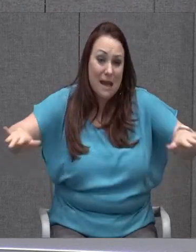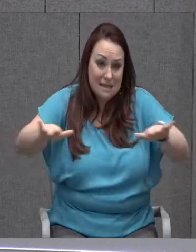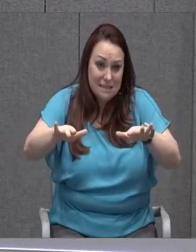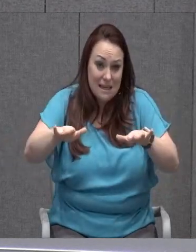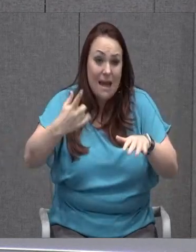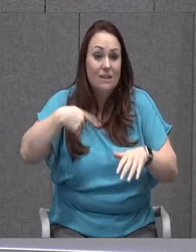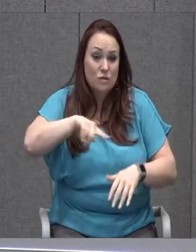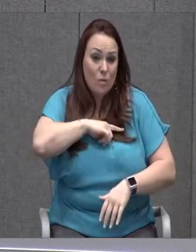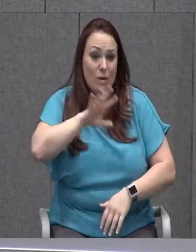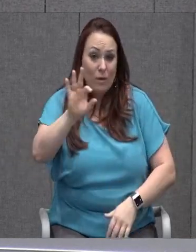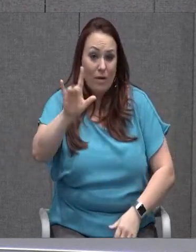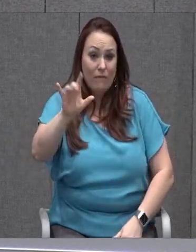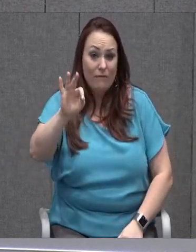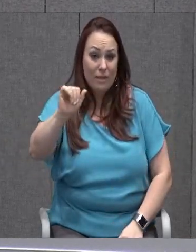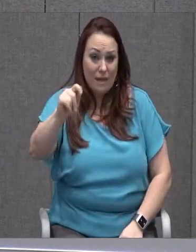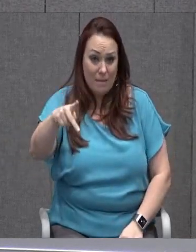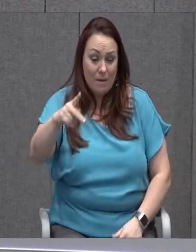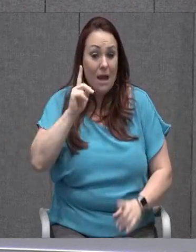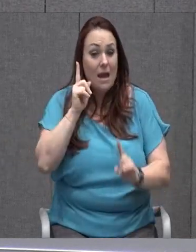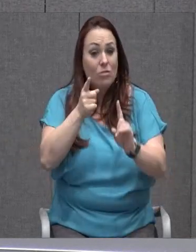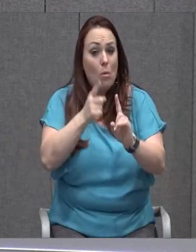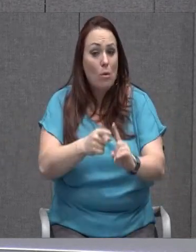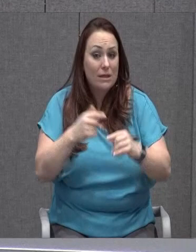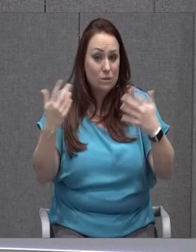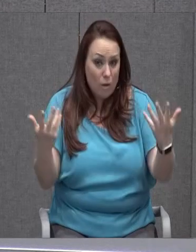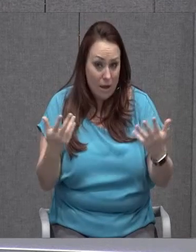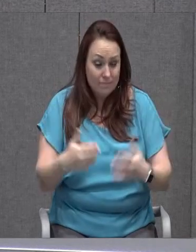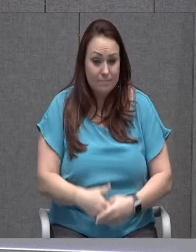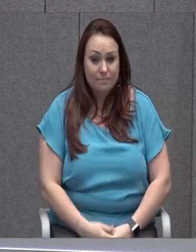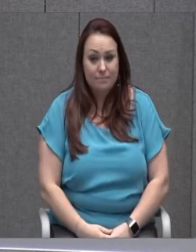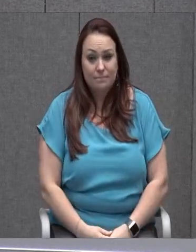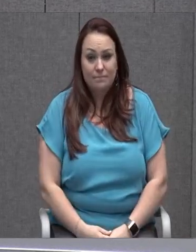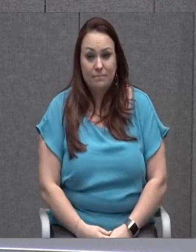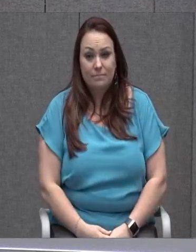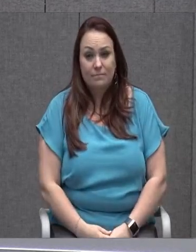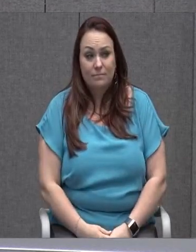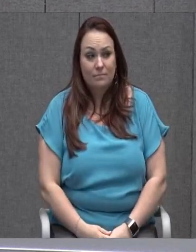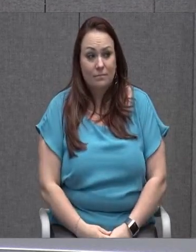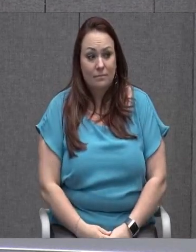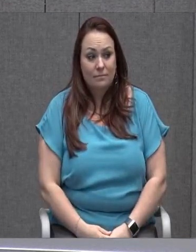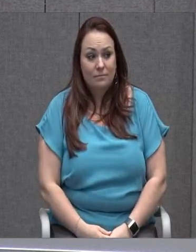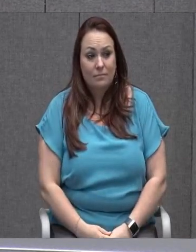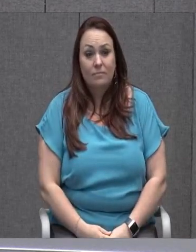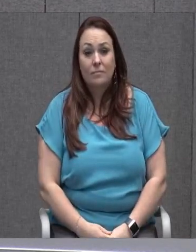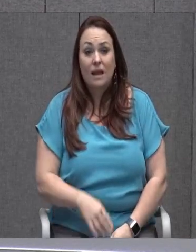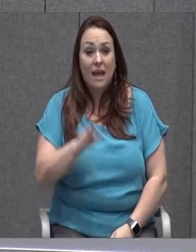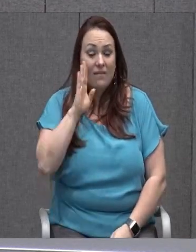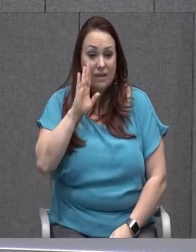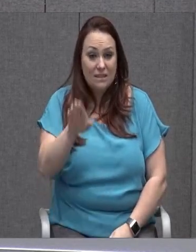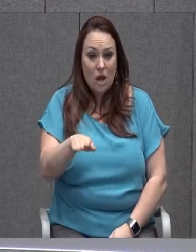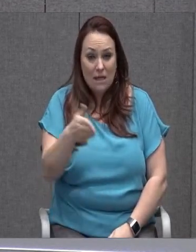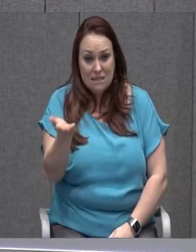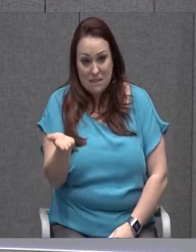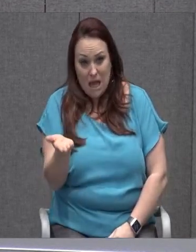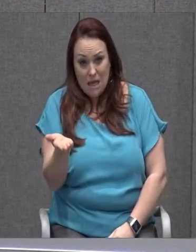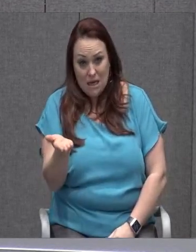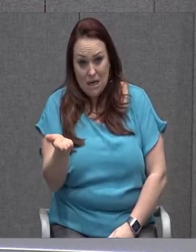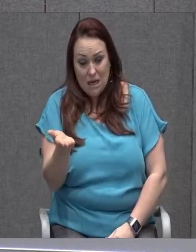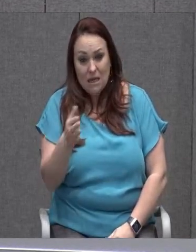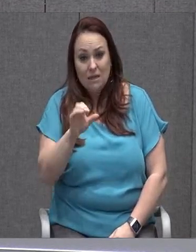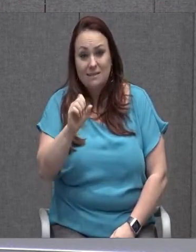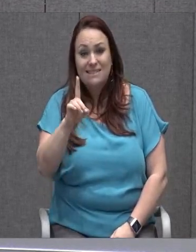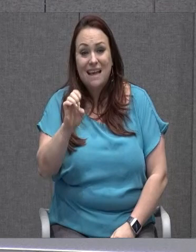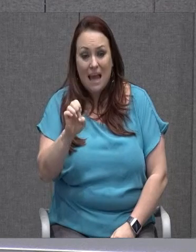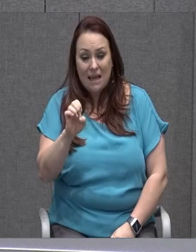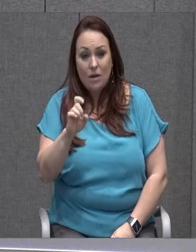son los puntos. Here are the points. Si tu zapato cae de lado, if it lands on its side, you